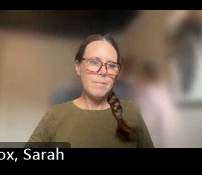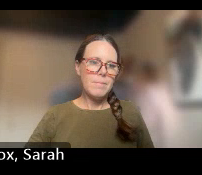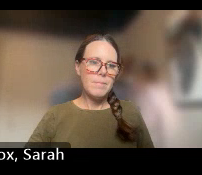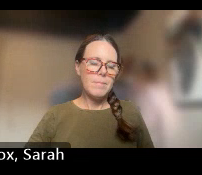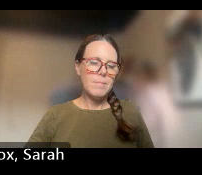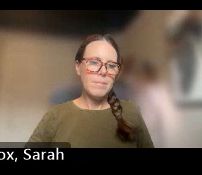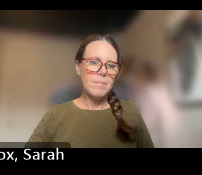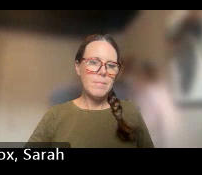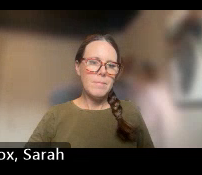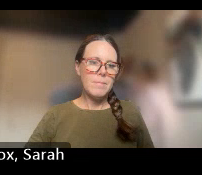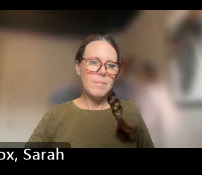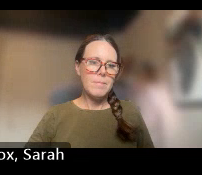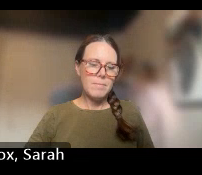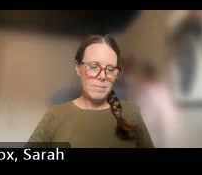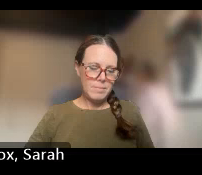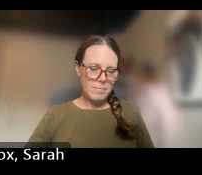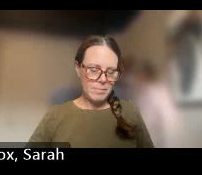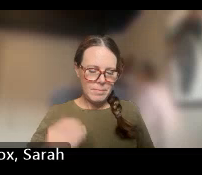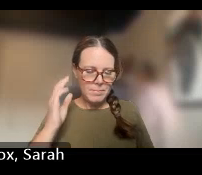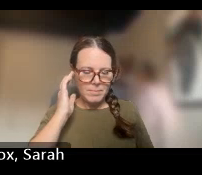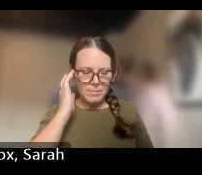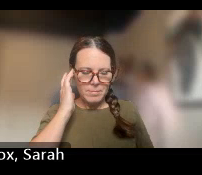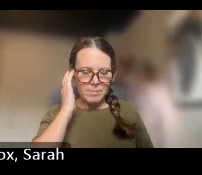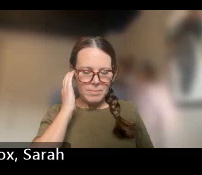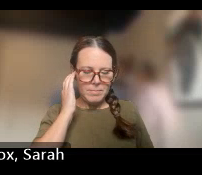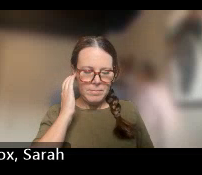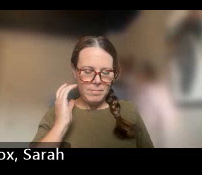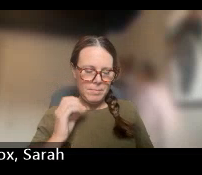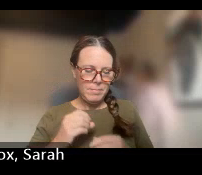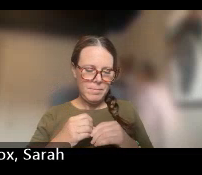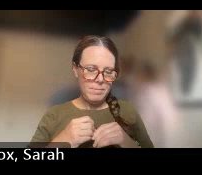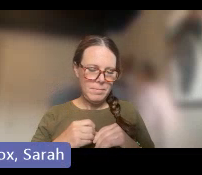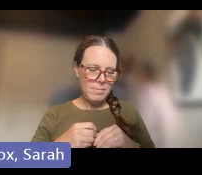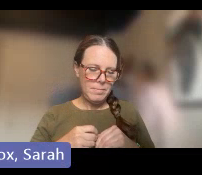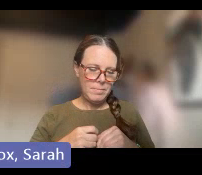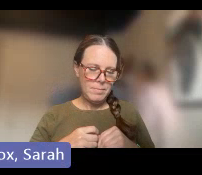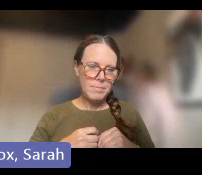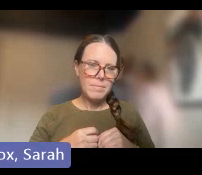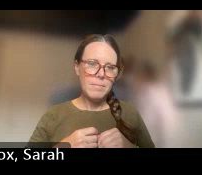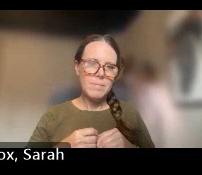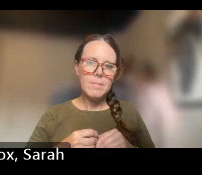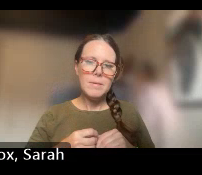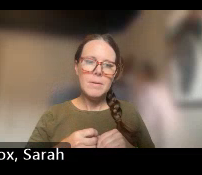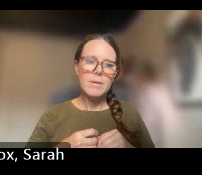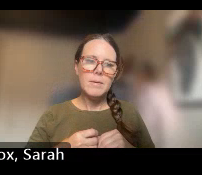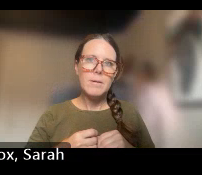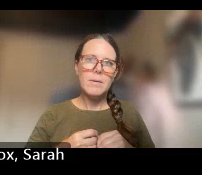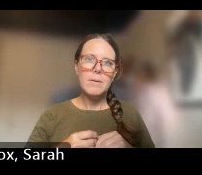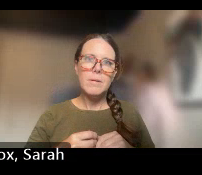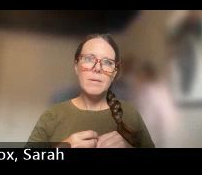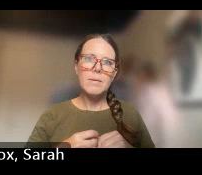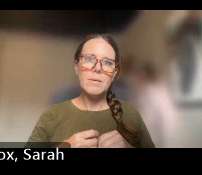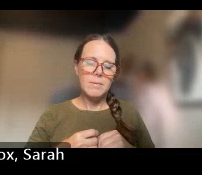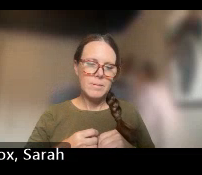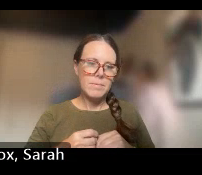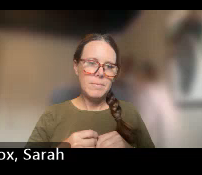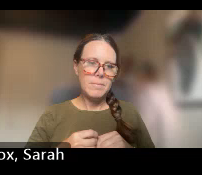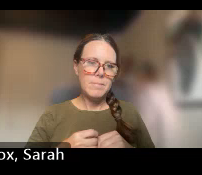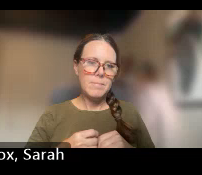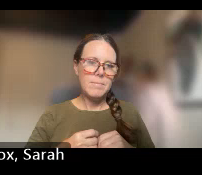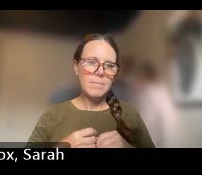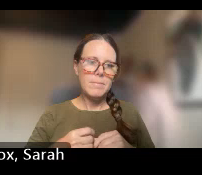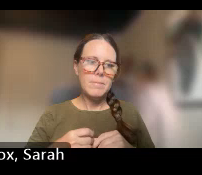What's the best kind of, I think they're asking for some guidance on how to handle today's scenario of, with the big task today is who